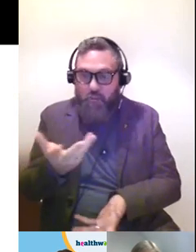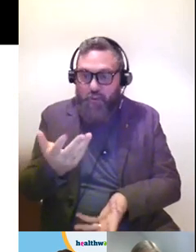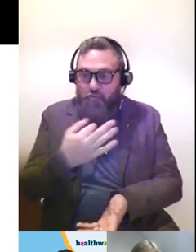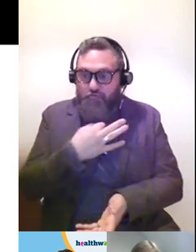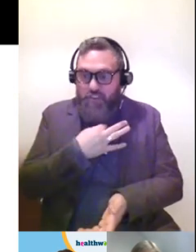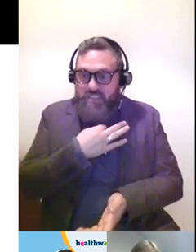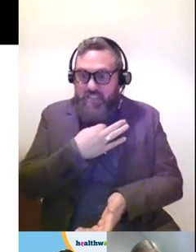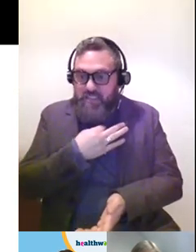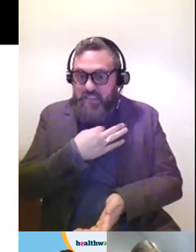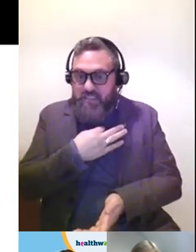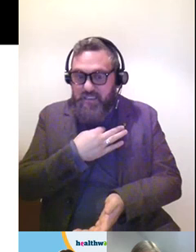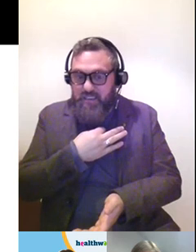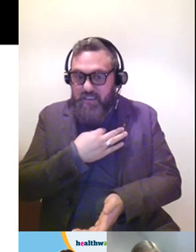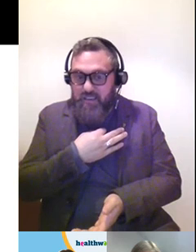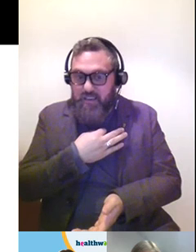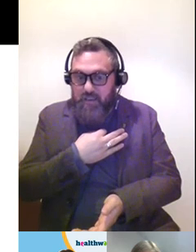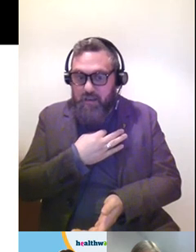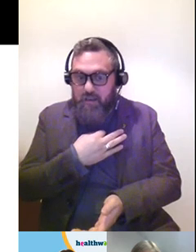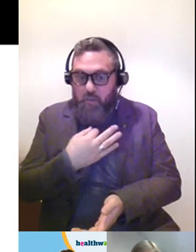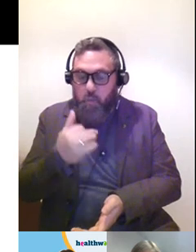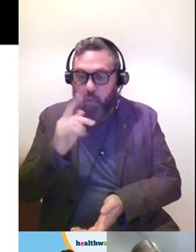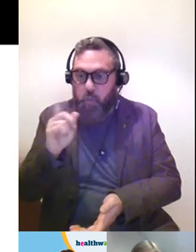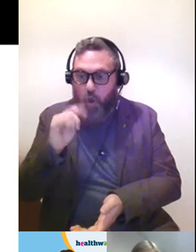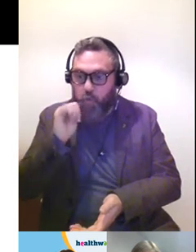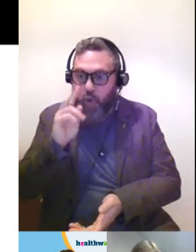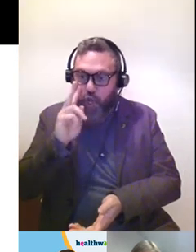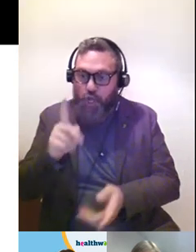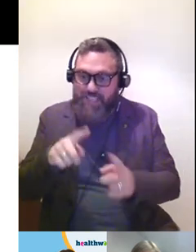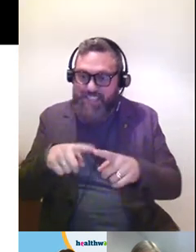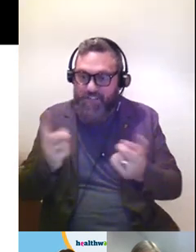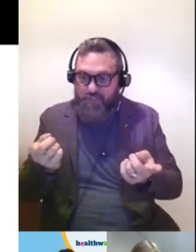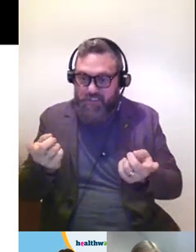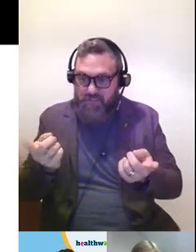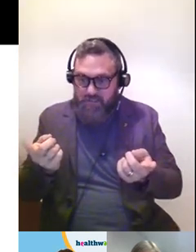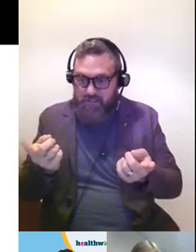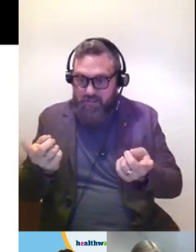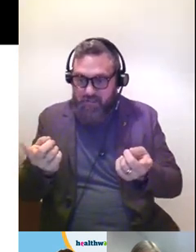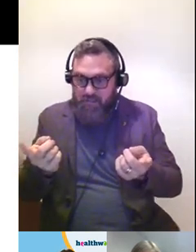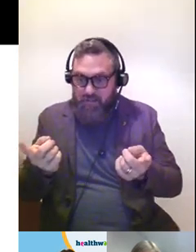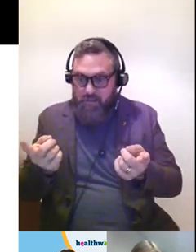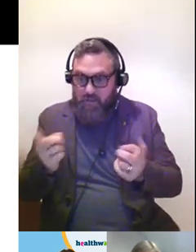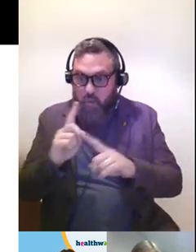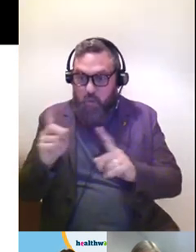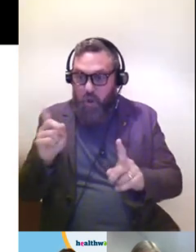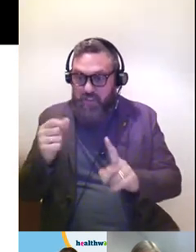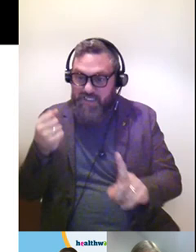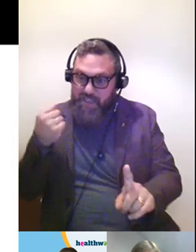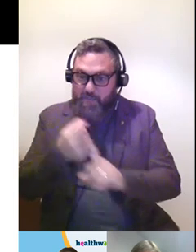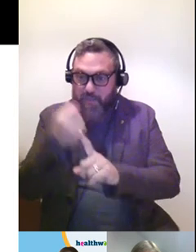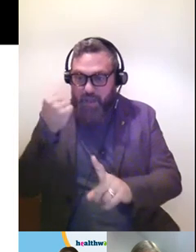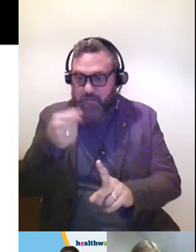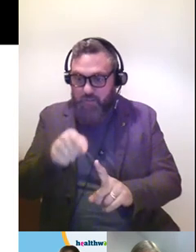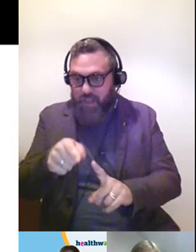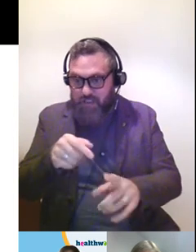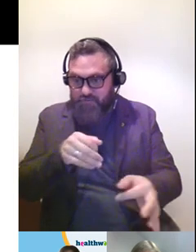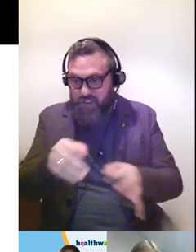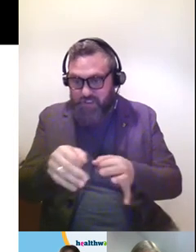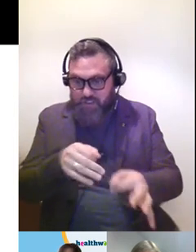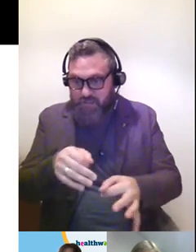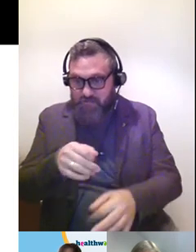what basically will look different. What's the impact of the strategy? It strikes me as just